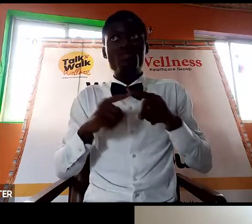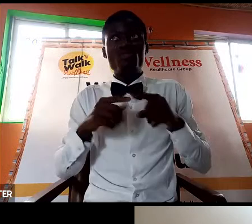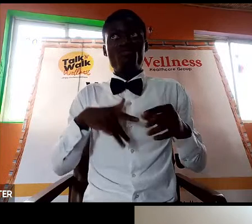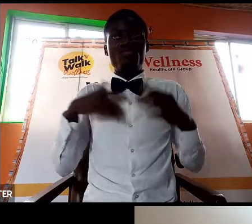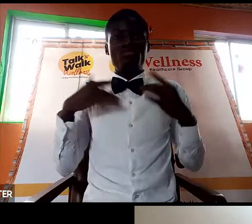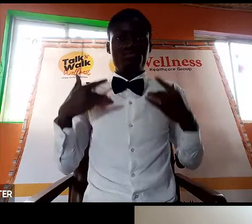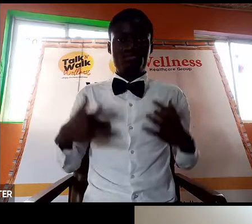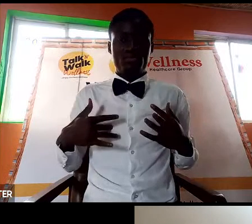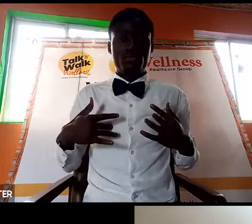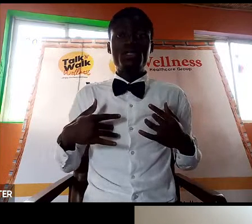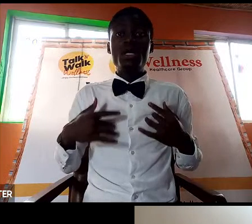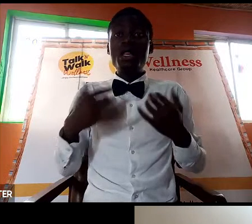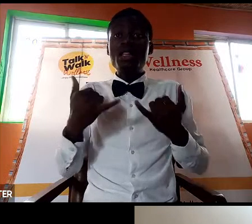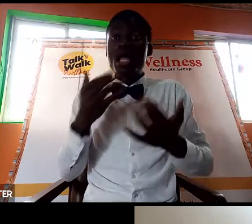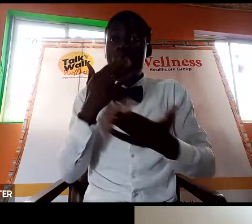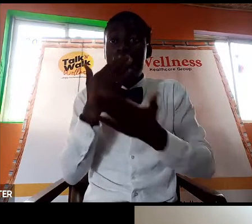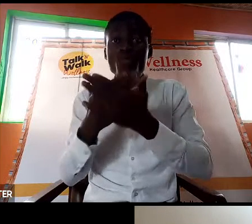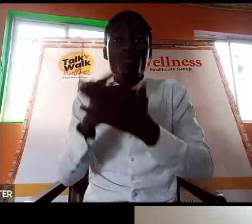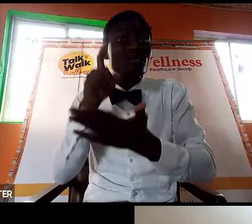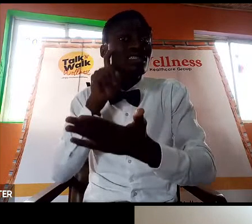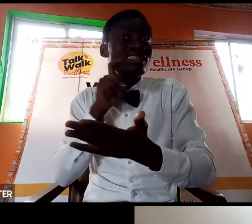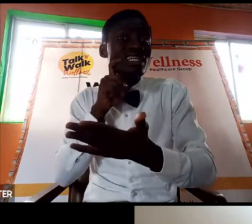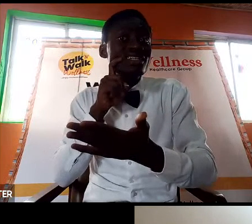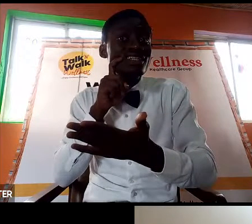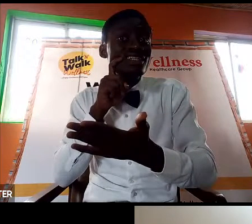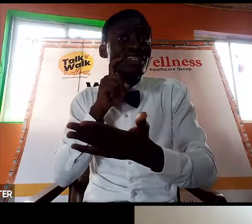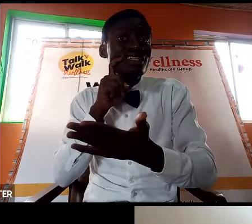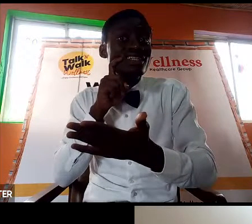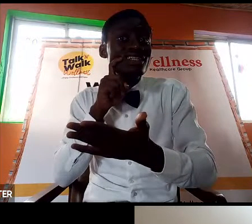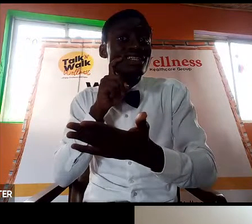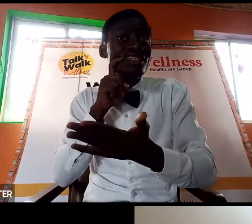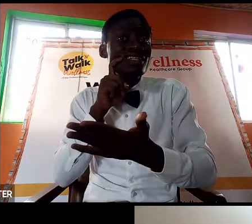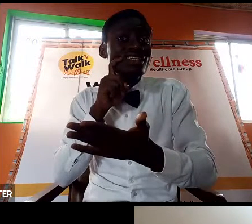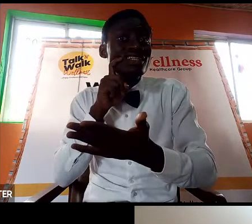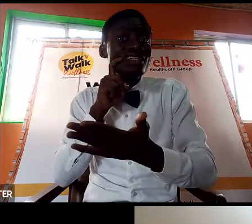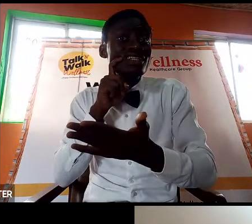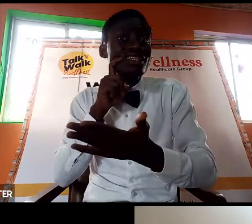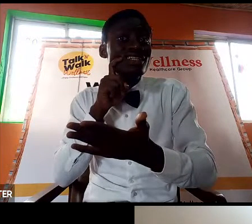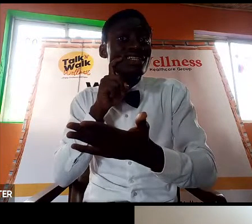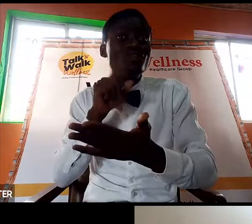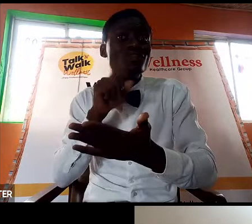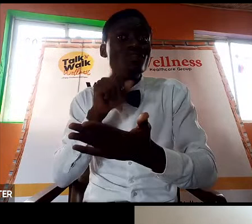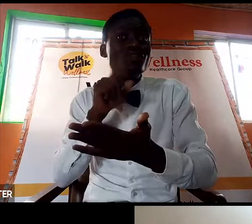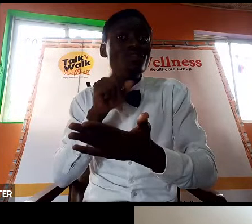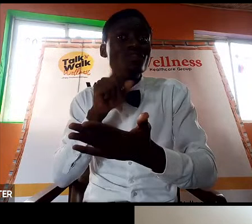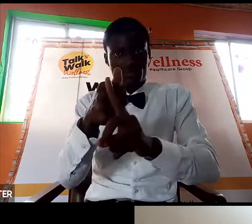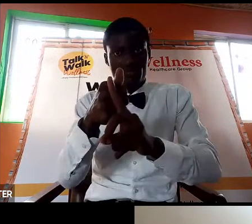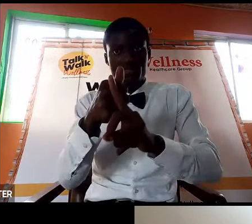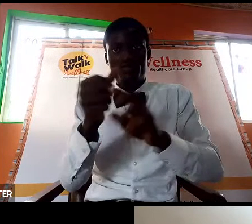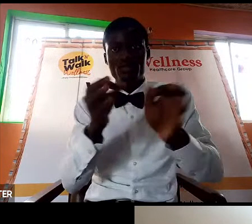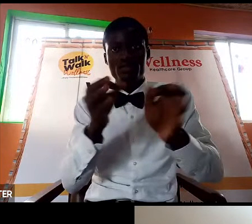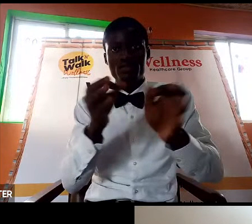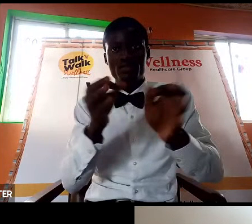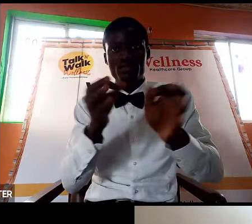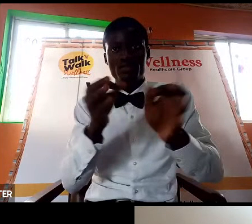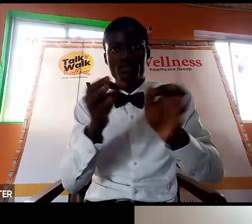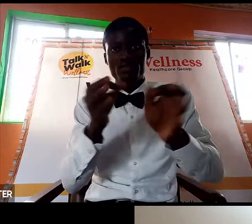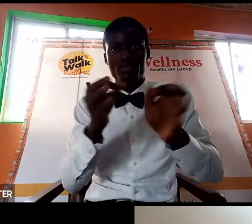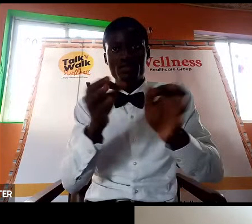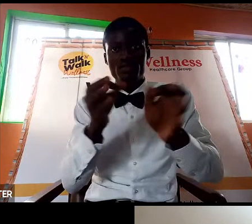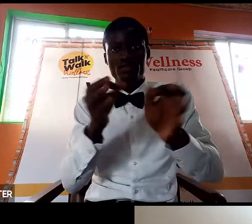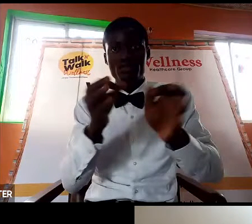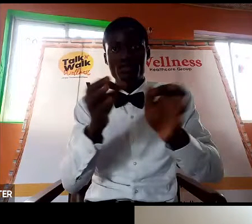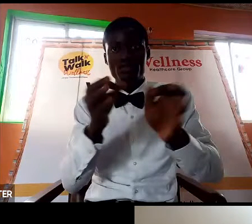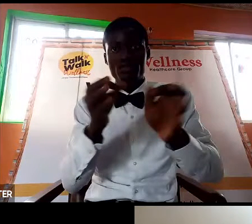as prescribed by your needs and your desires. So there's no point listening to what some other people do or watching what is obtainable